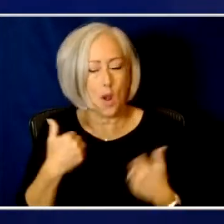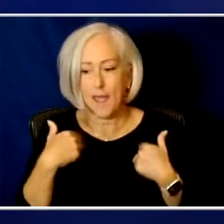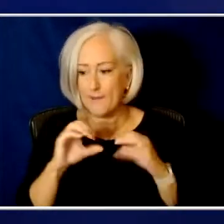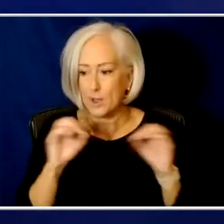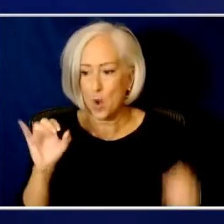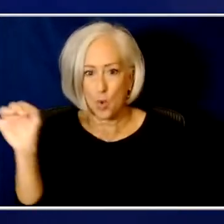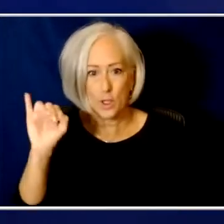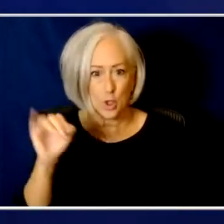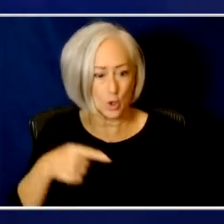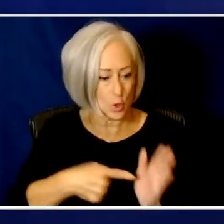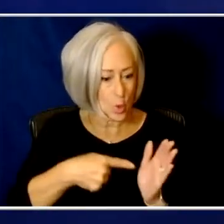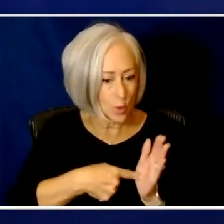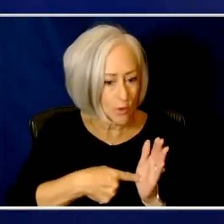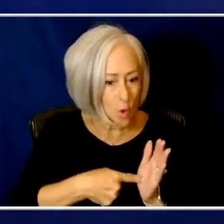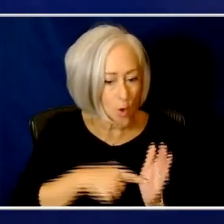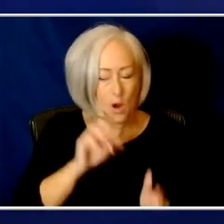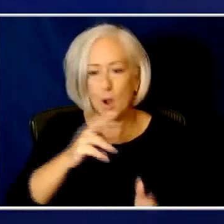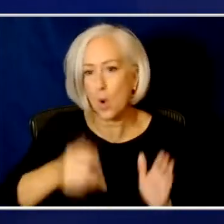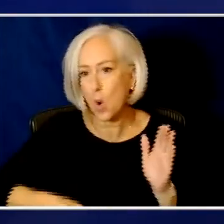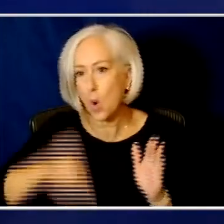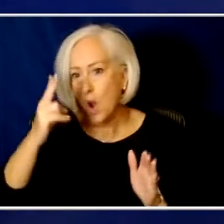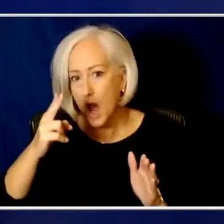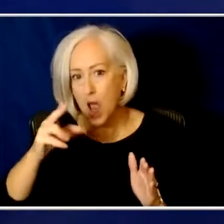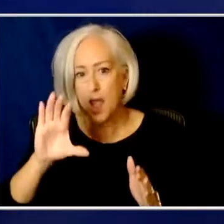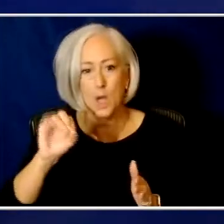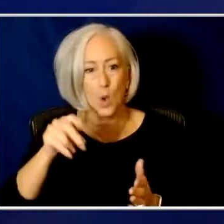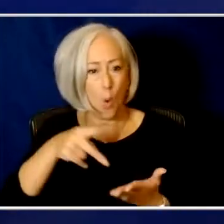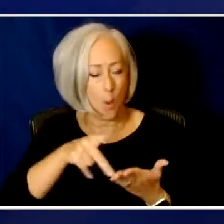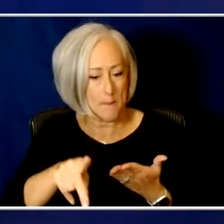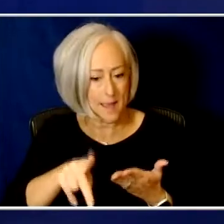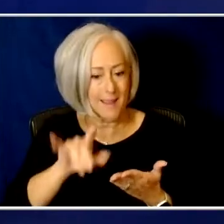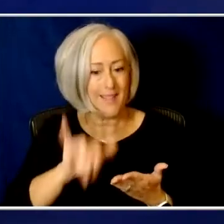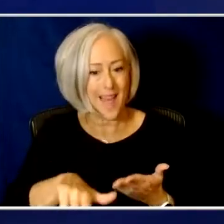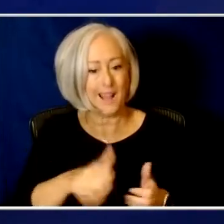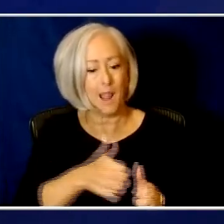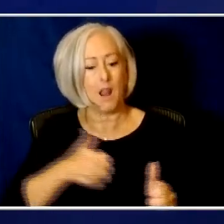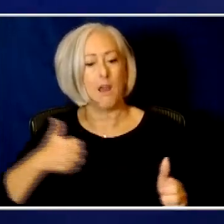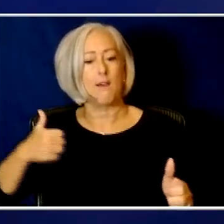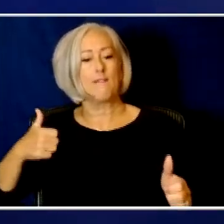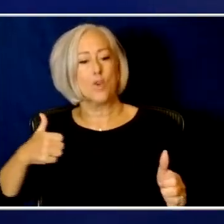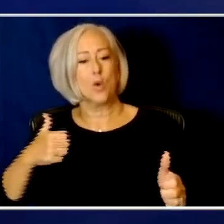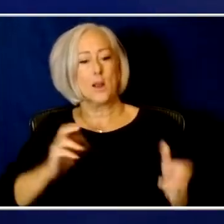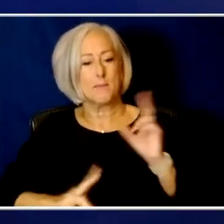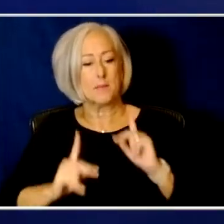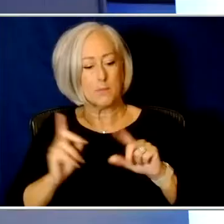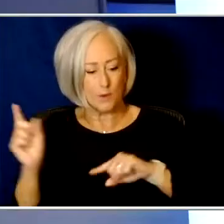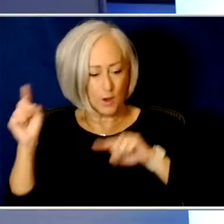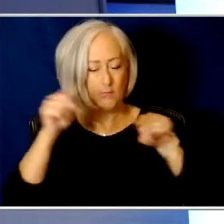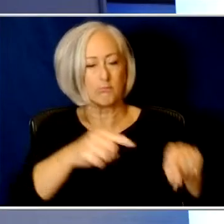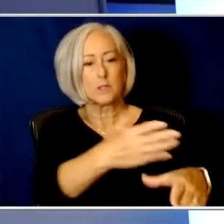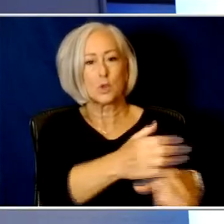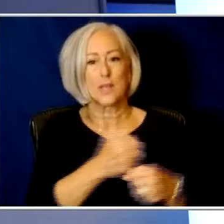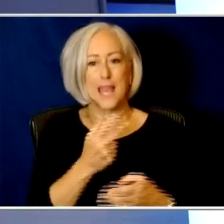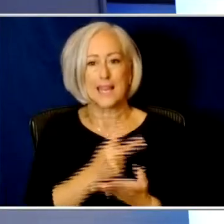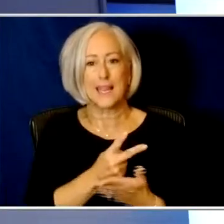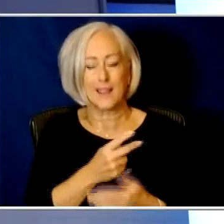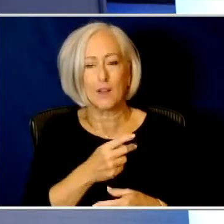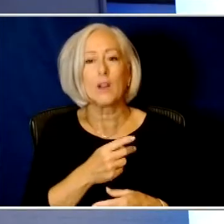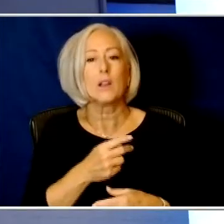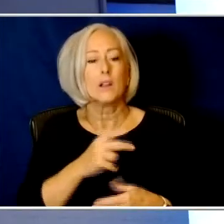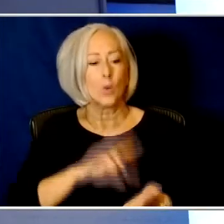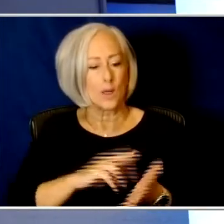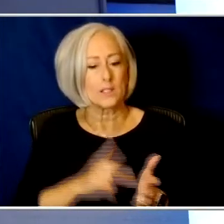high copay, all those things become deterrents to getting care, and all that combines to a more difficult outcome. It's